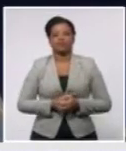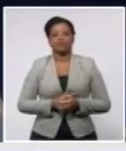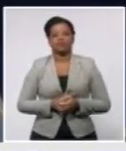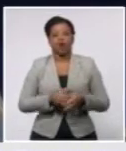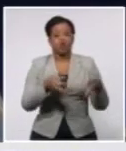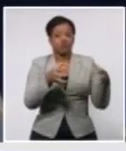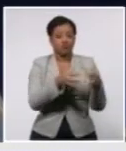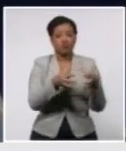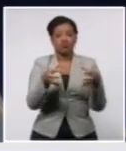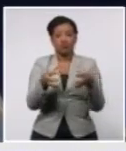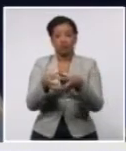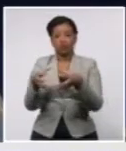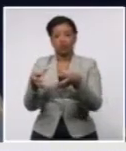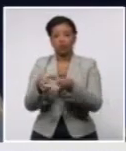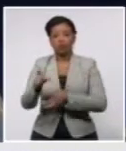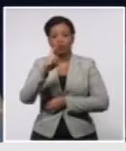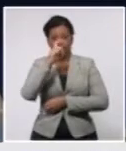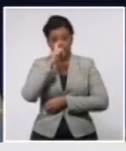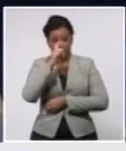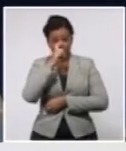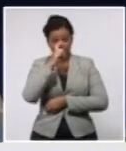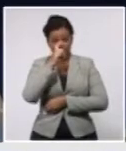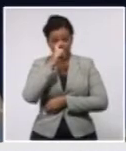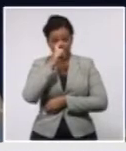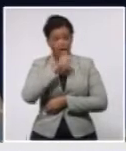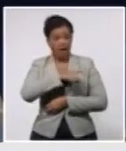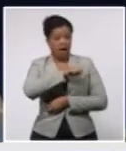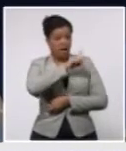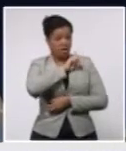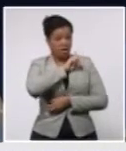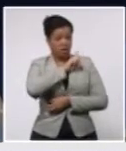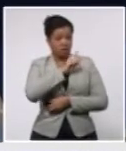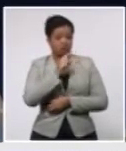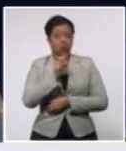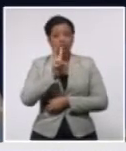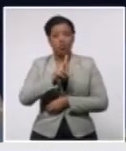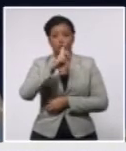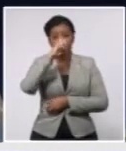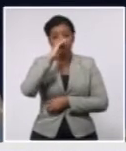been diagnosed asymptomatic. By age